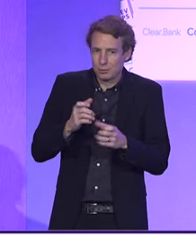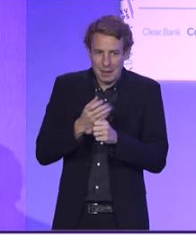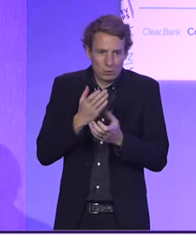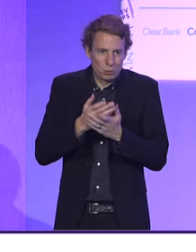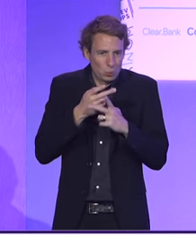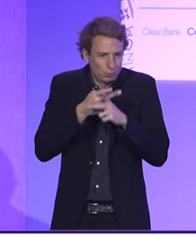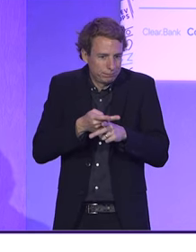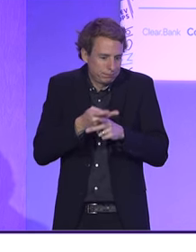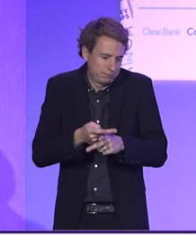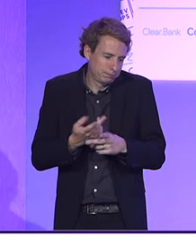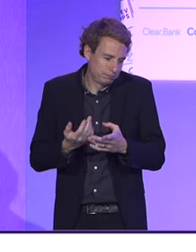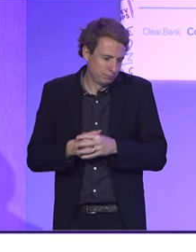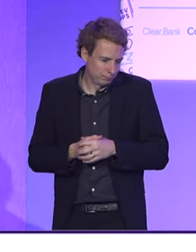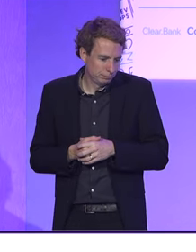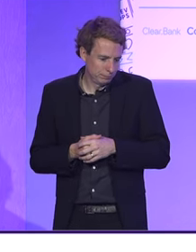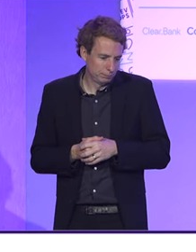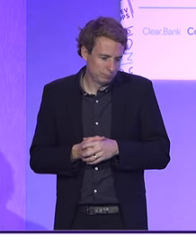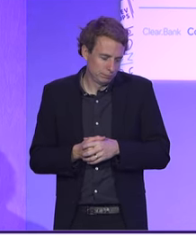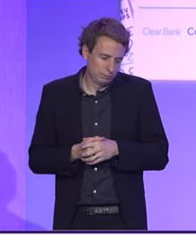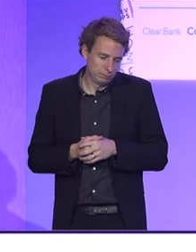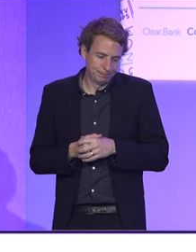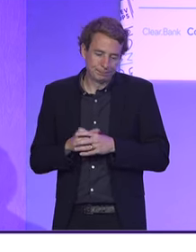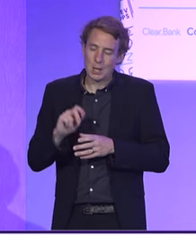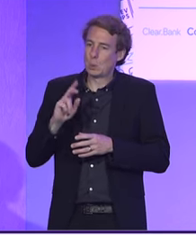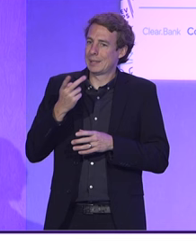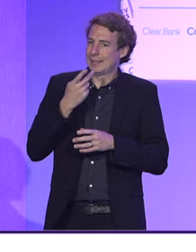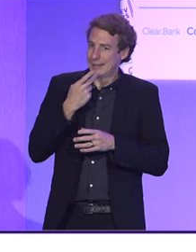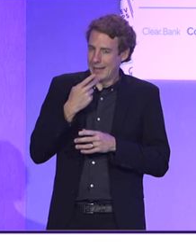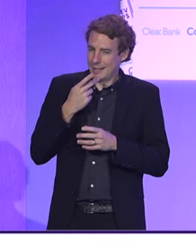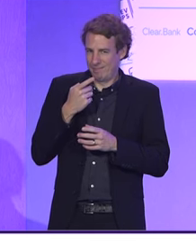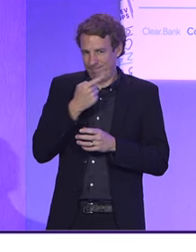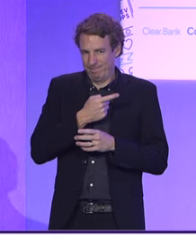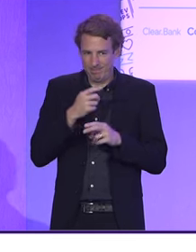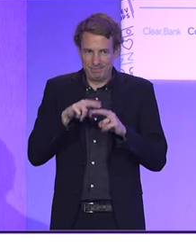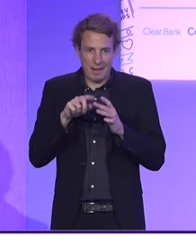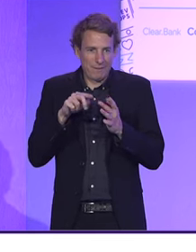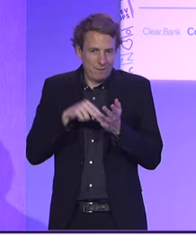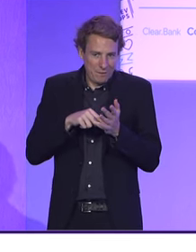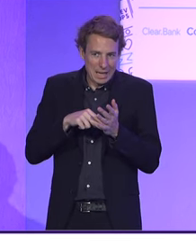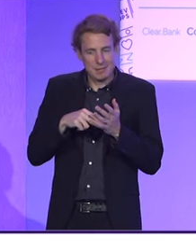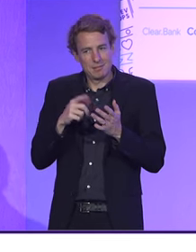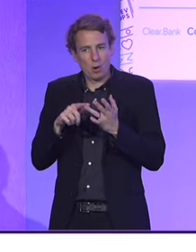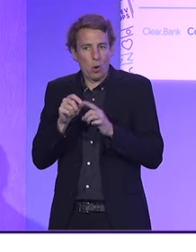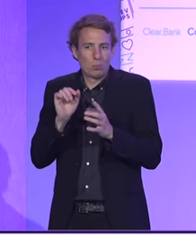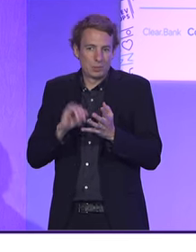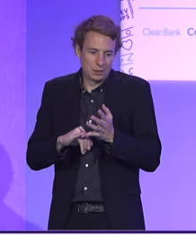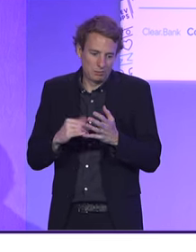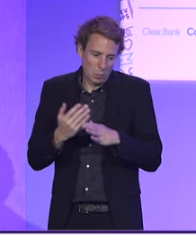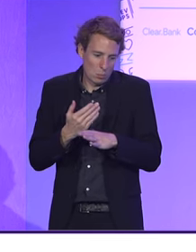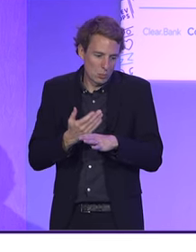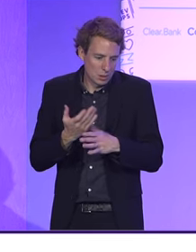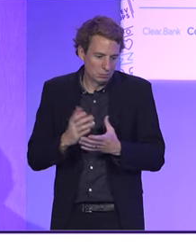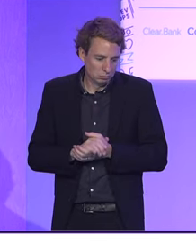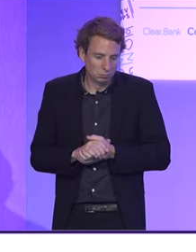Okay. The second thing is about FinOps. This is very important. If you see the margins of